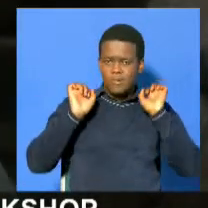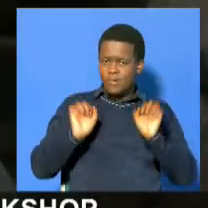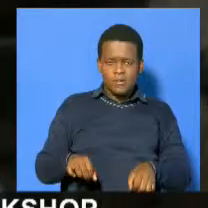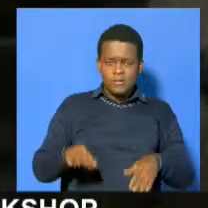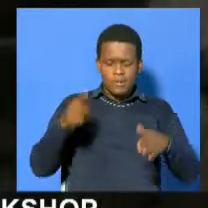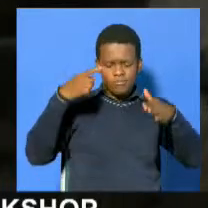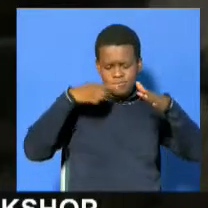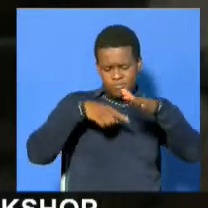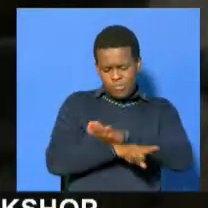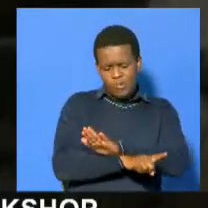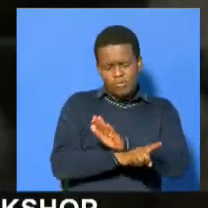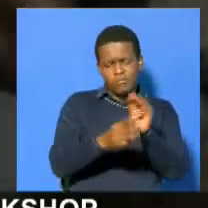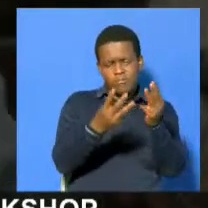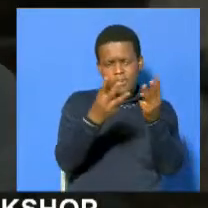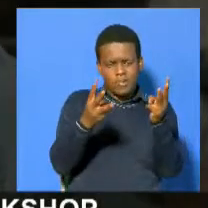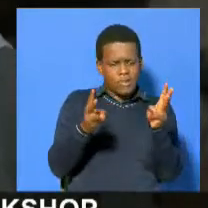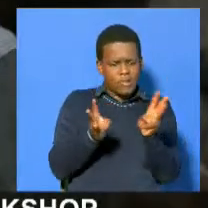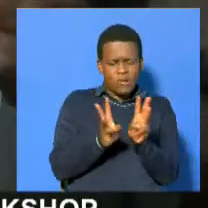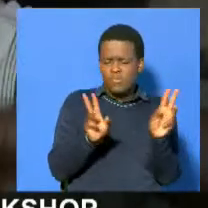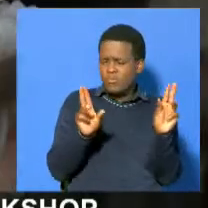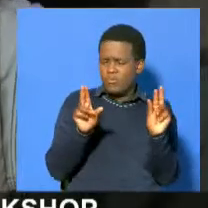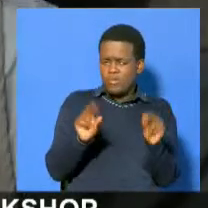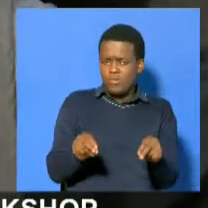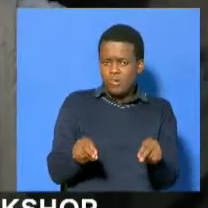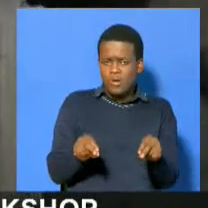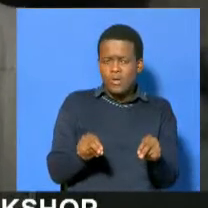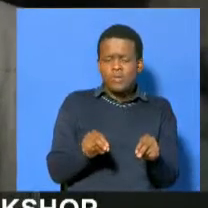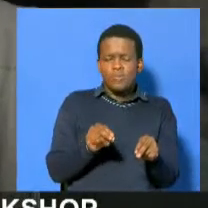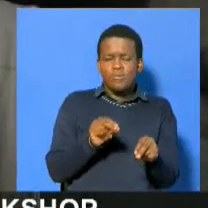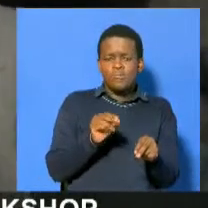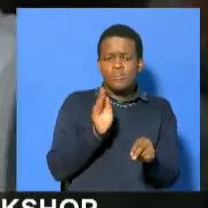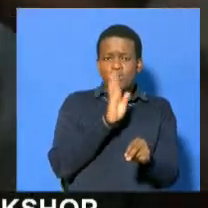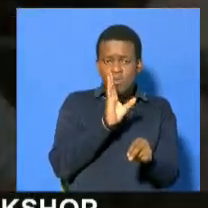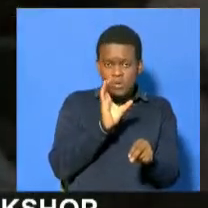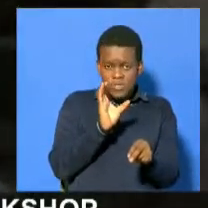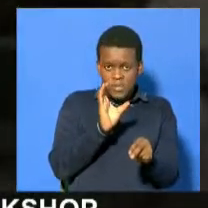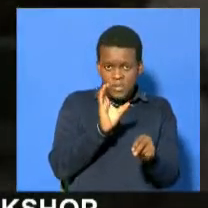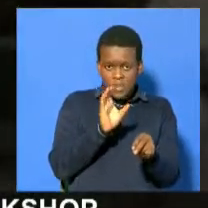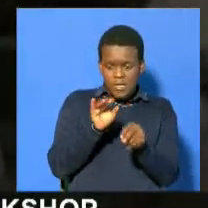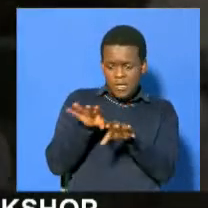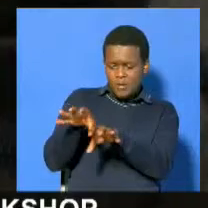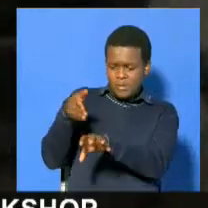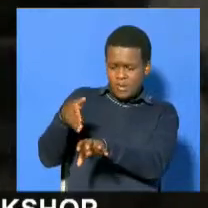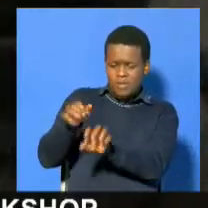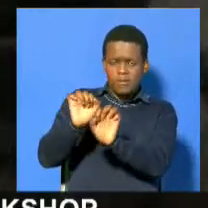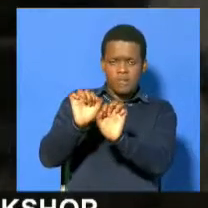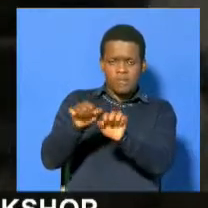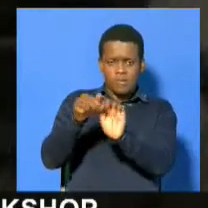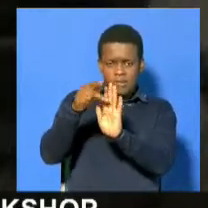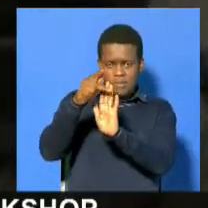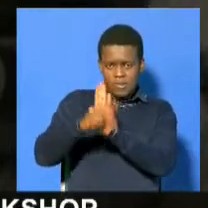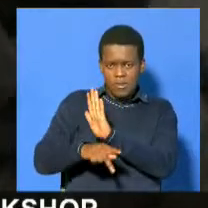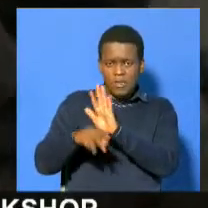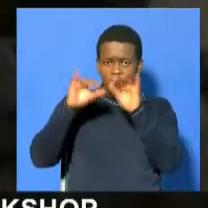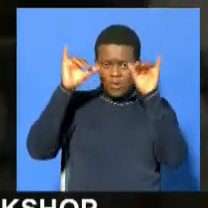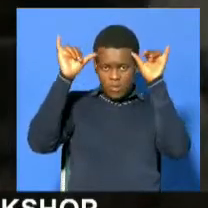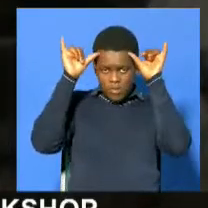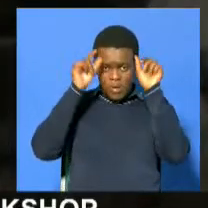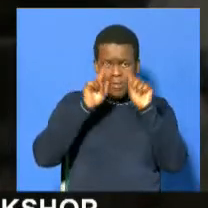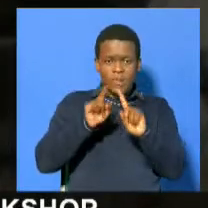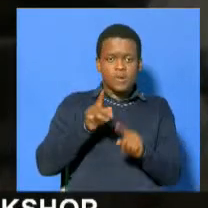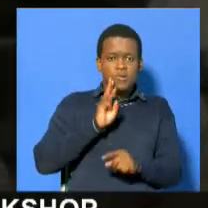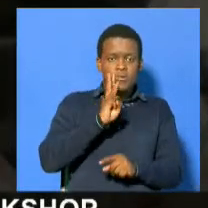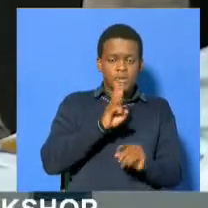o thatela di khoma di tadi di tshose di khoma sa keng gore di thage di dije e taba ruta re le ruta go a gama sakaya re la